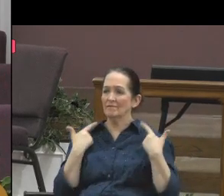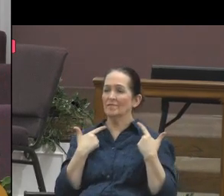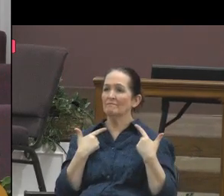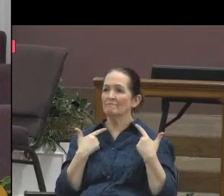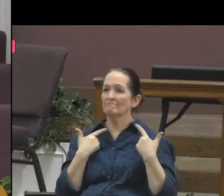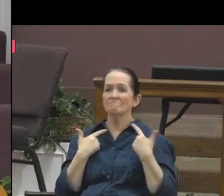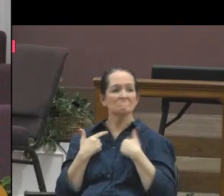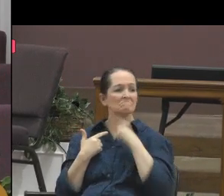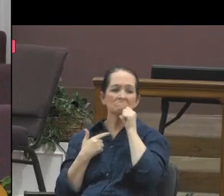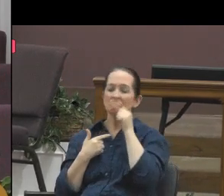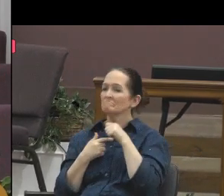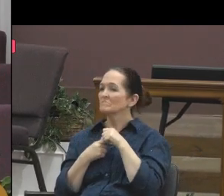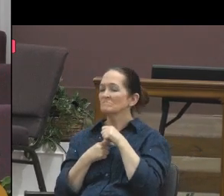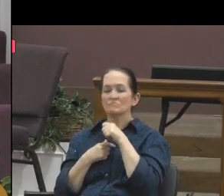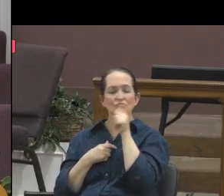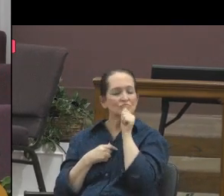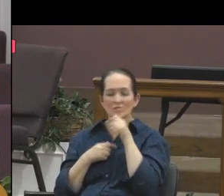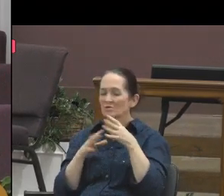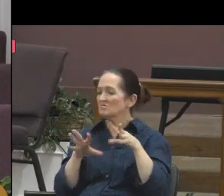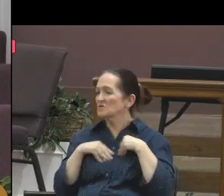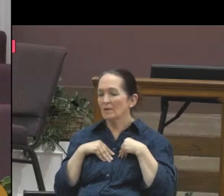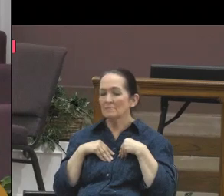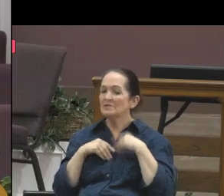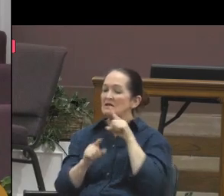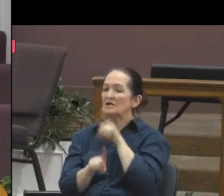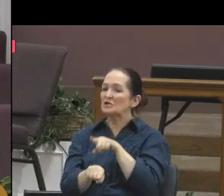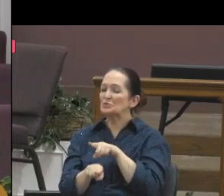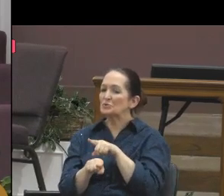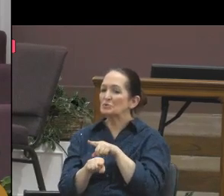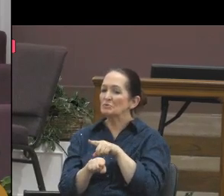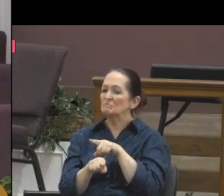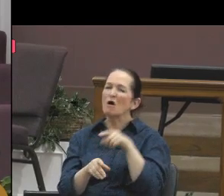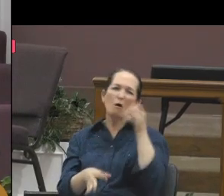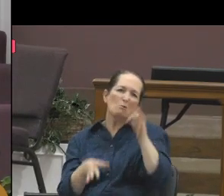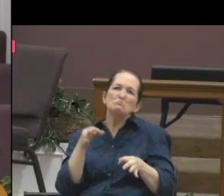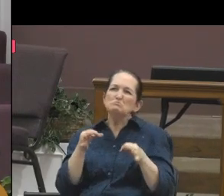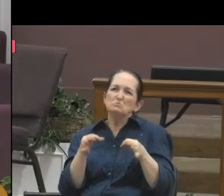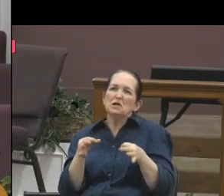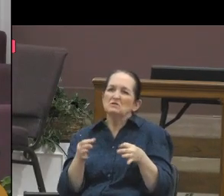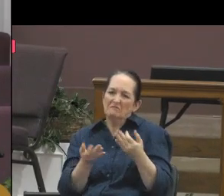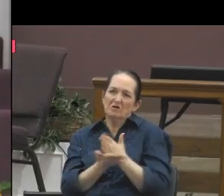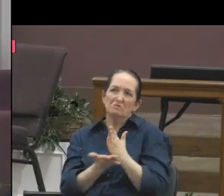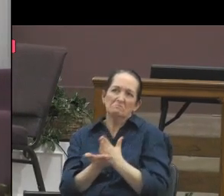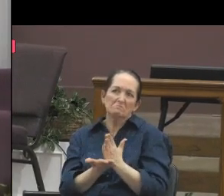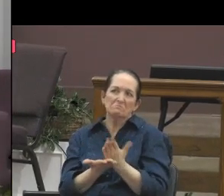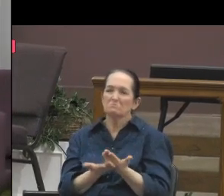And I don't tolerate an answer of, well, it's justified.